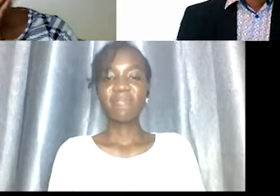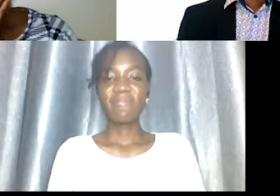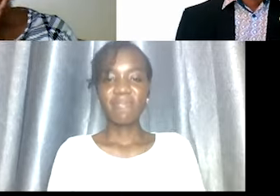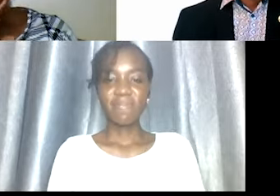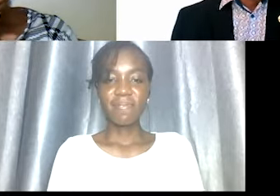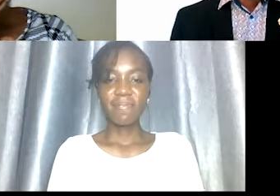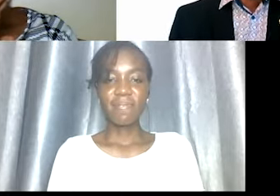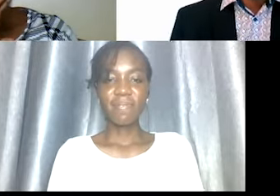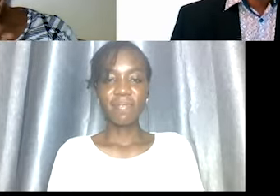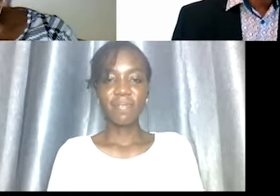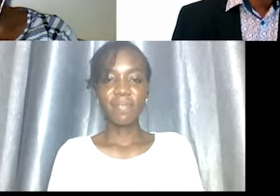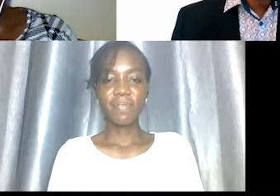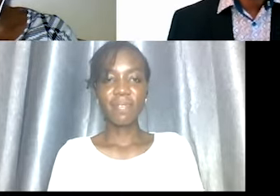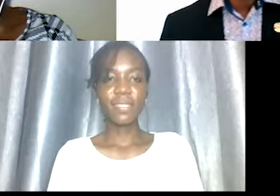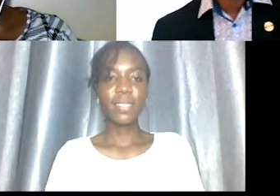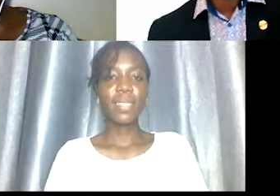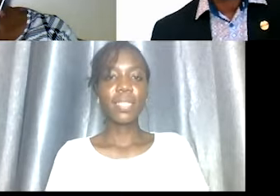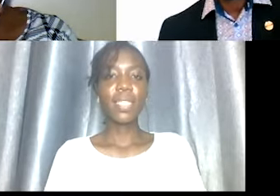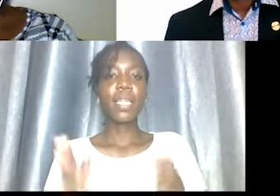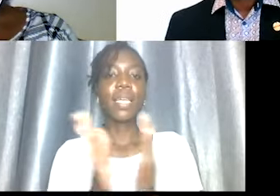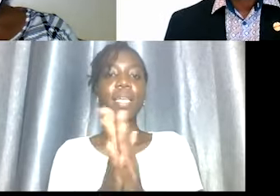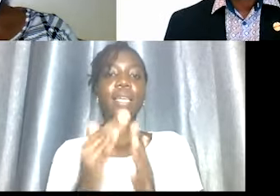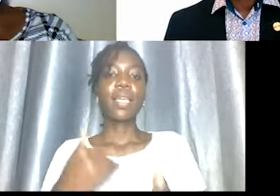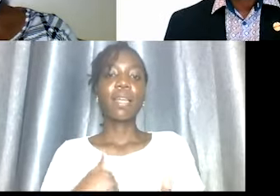And then you have two questions, and